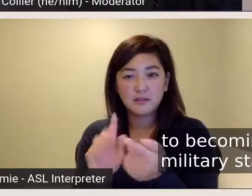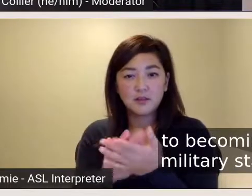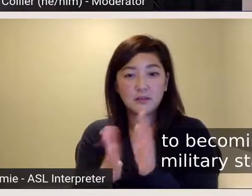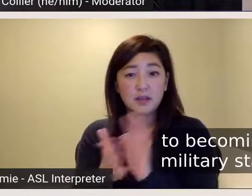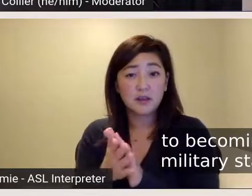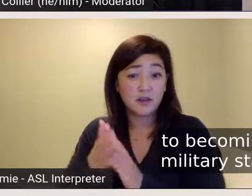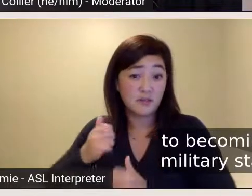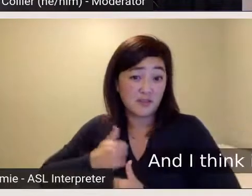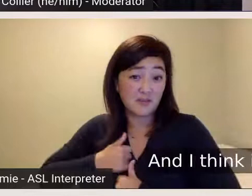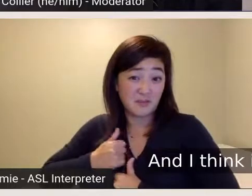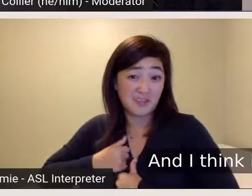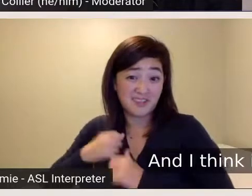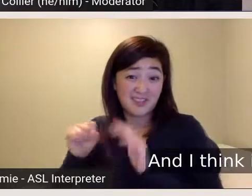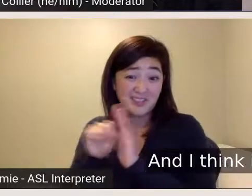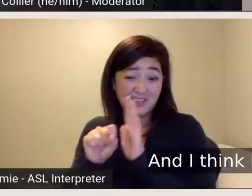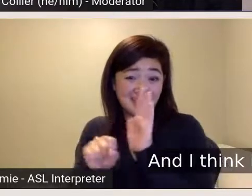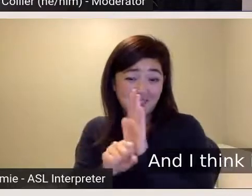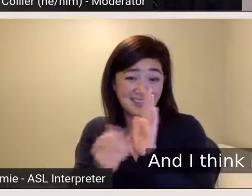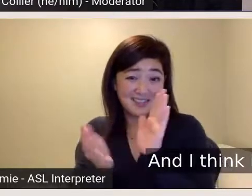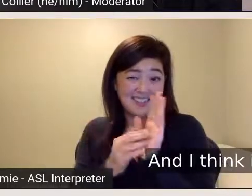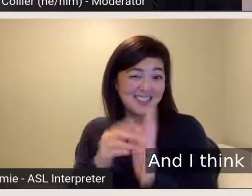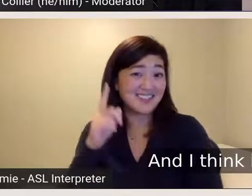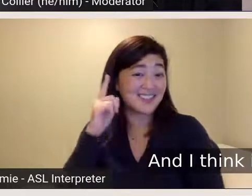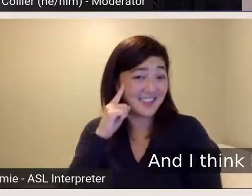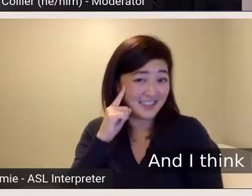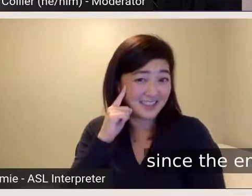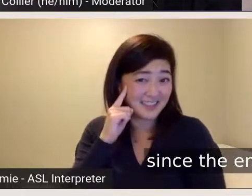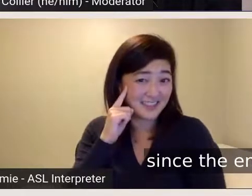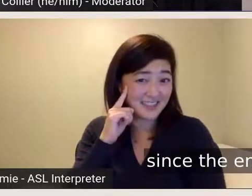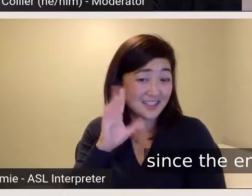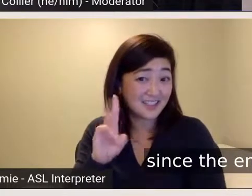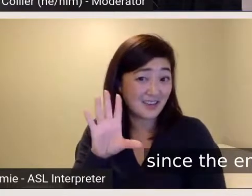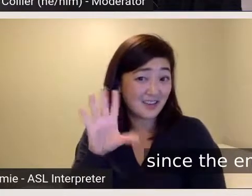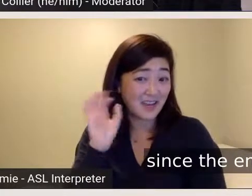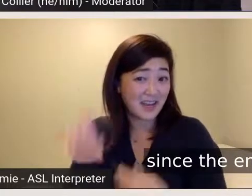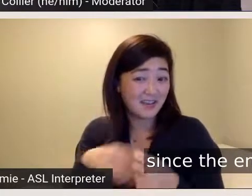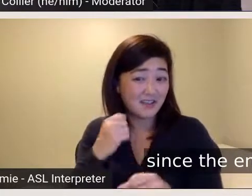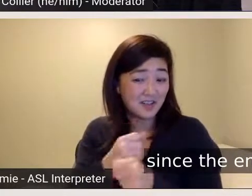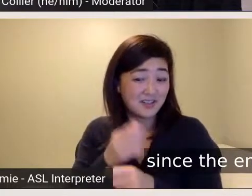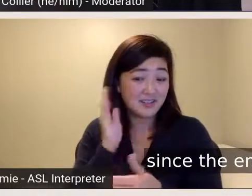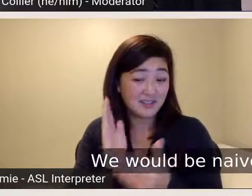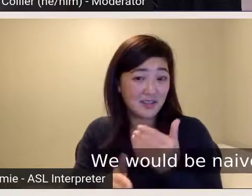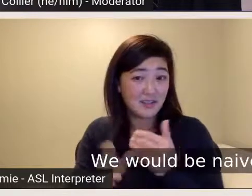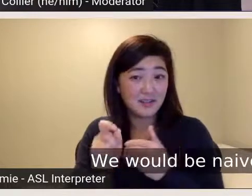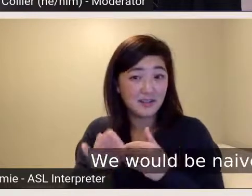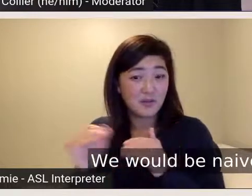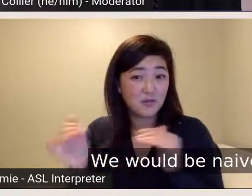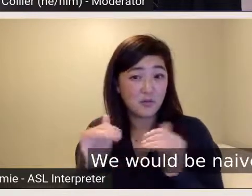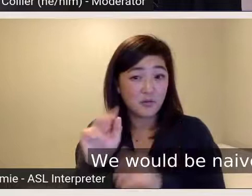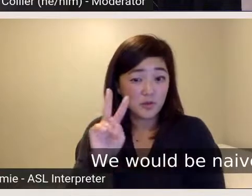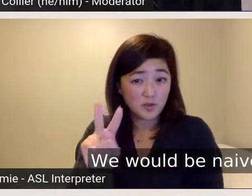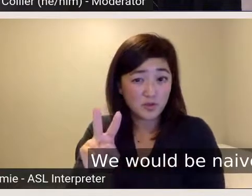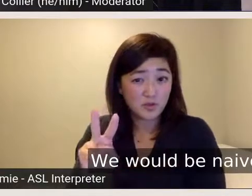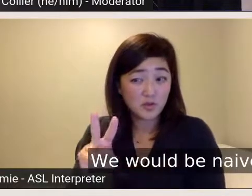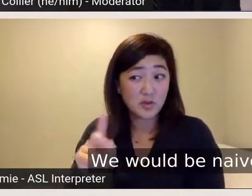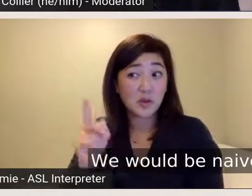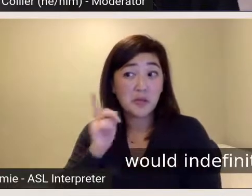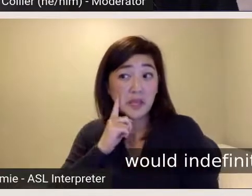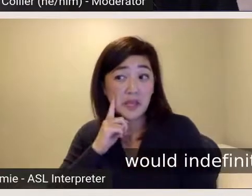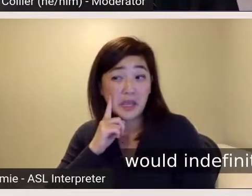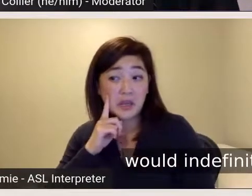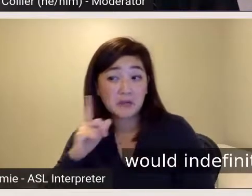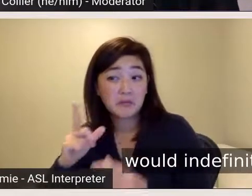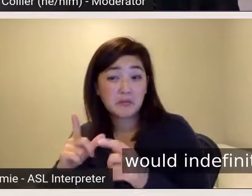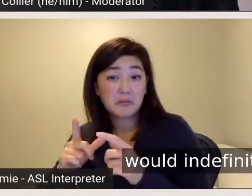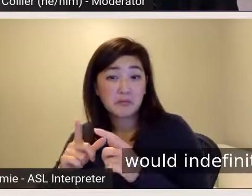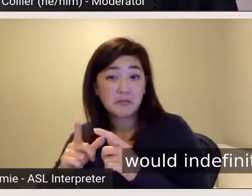military state again, right? And I think it's been 75 years since the end of World War II. we would be naive to think that a country